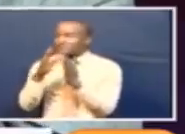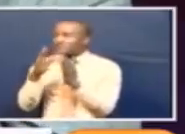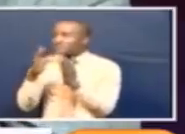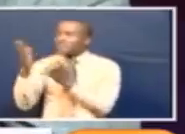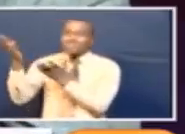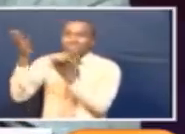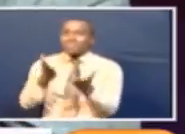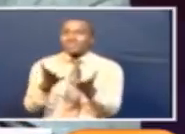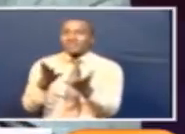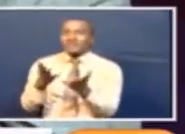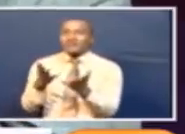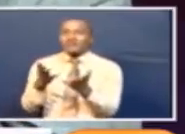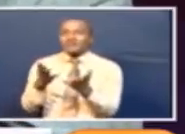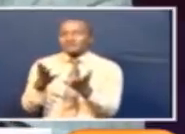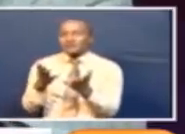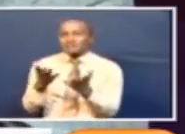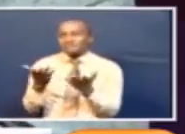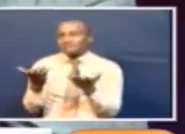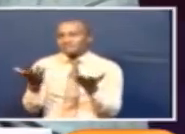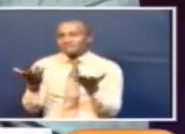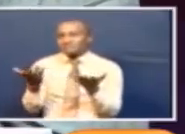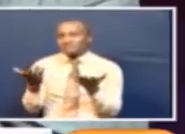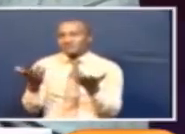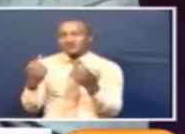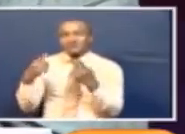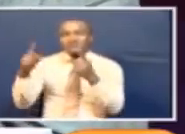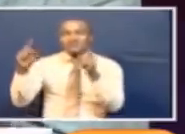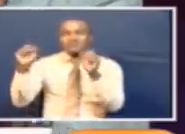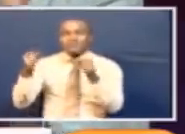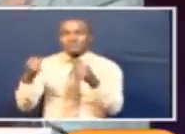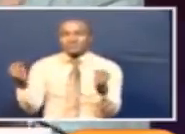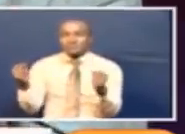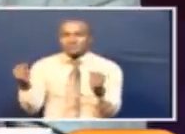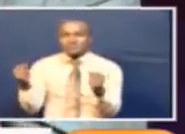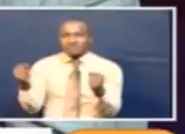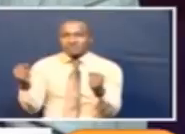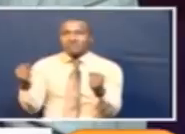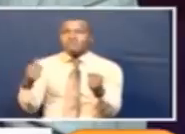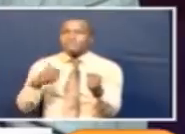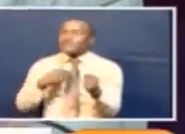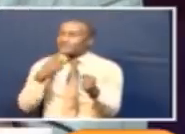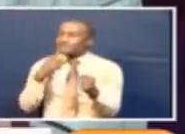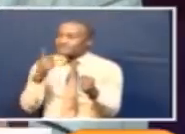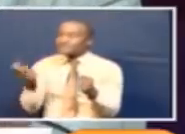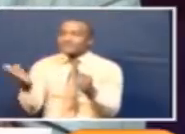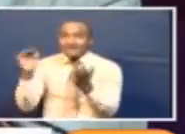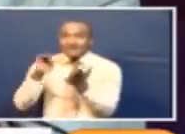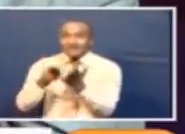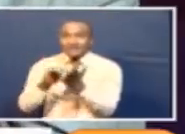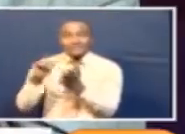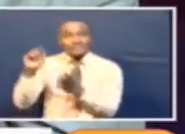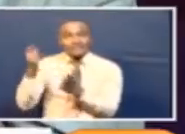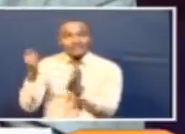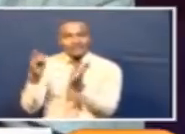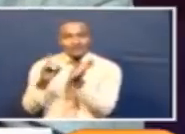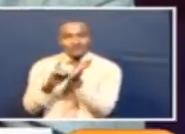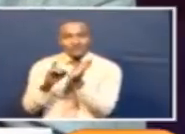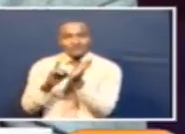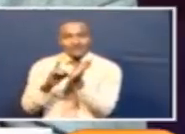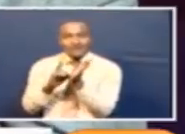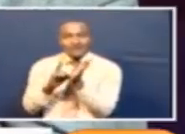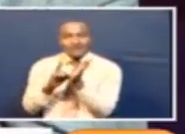people for the sake of bringing people, then I think we are not going to learn anything. And I'll say this again. The Kenyan doctors are